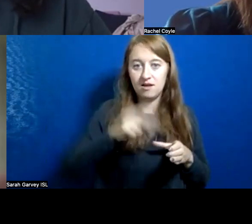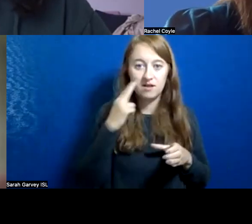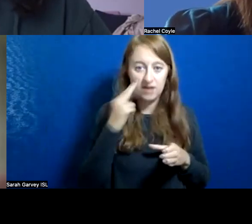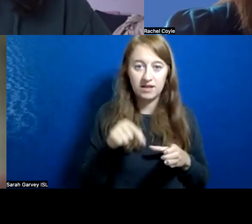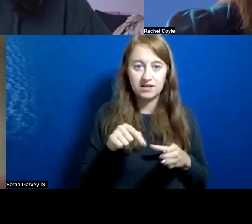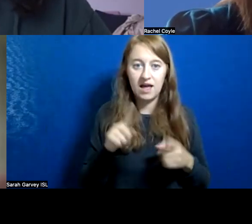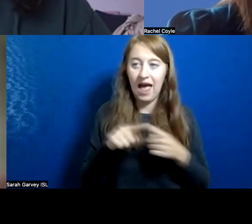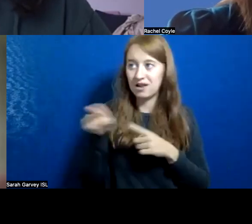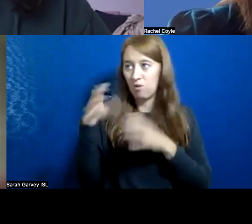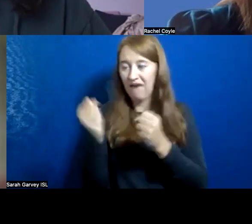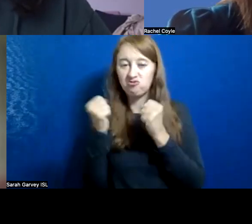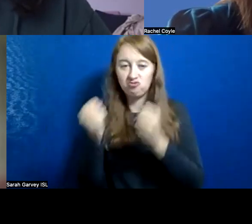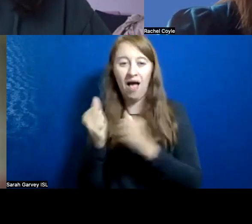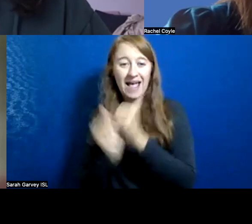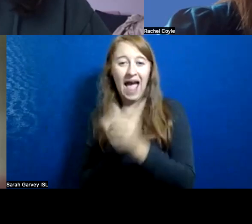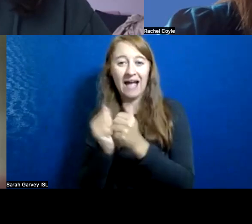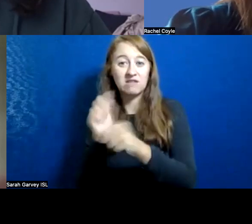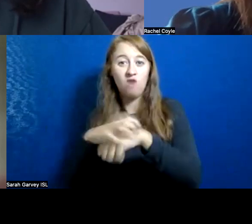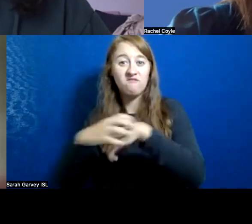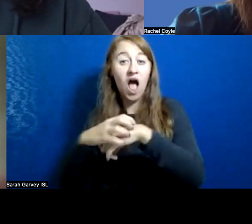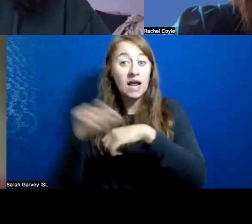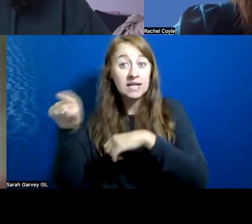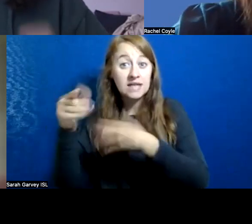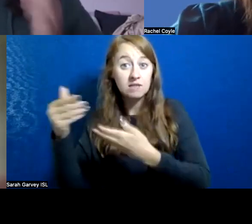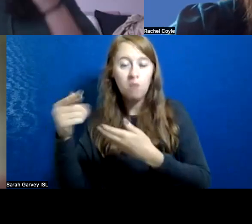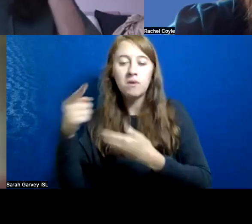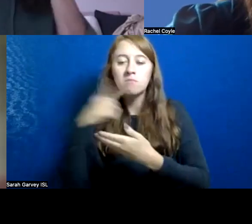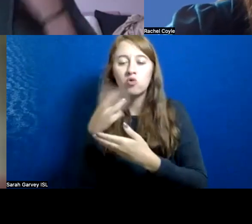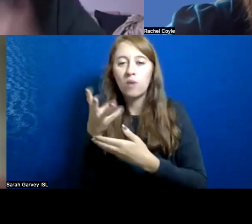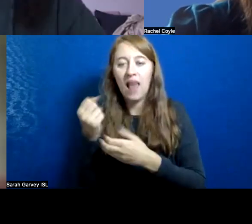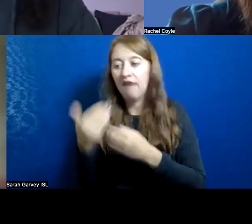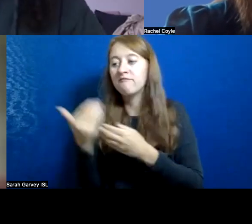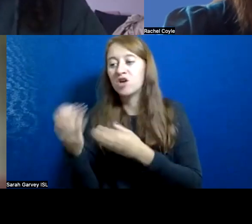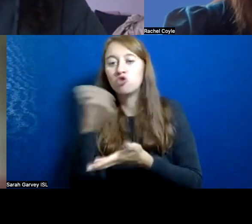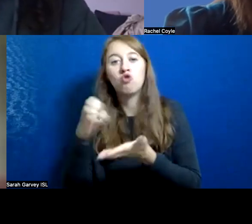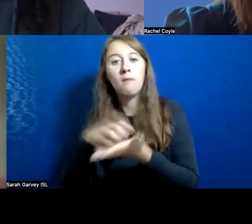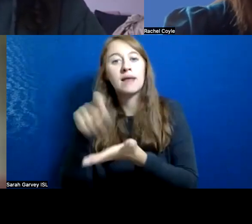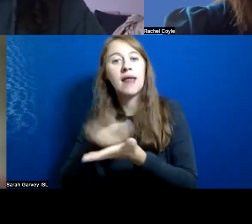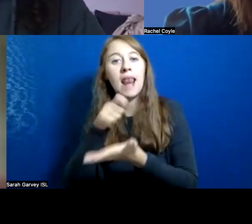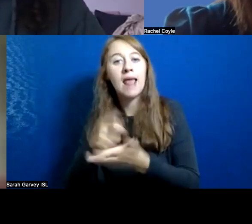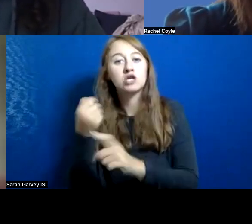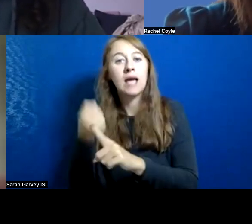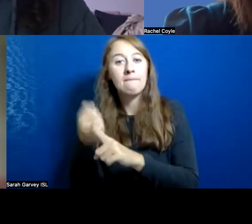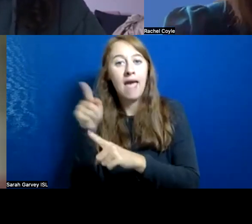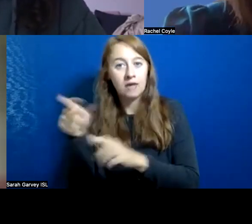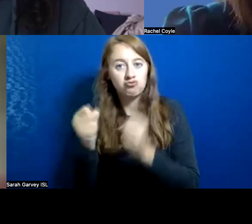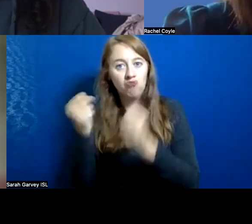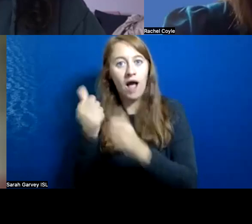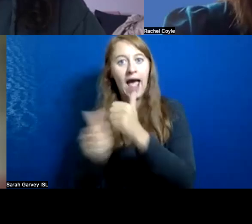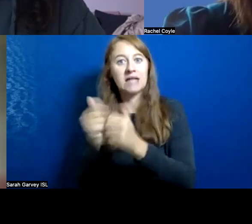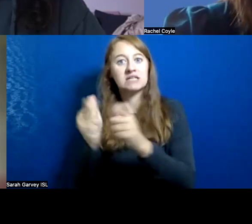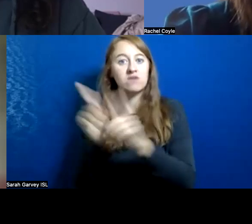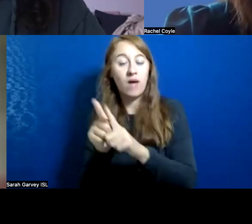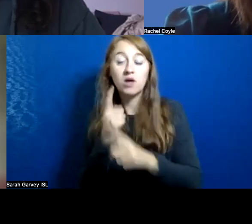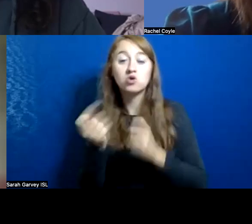mentioned violence, but the European election campaign will be also quite active. So if you are interested and if you want to learn